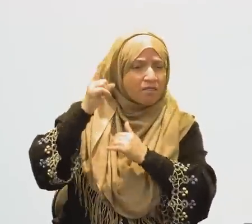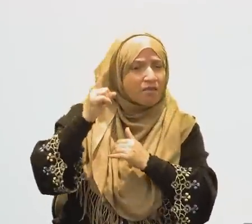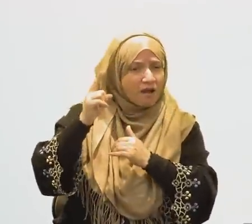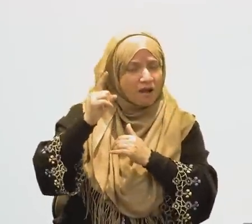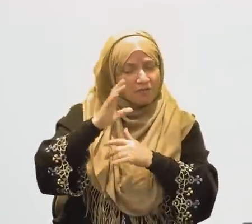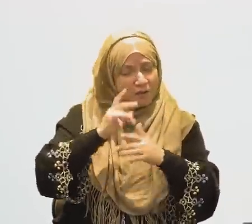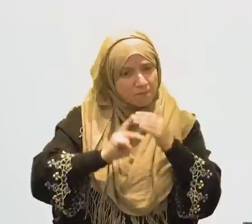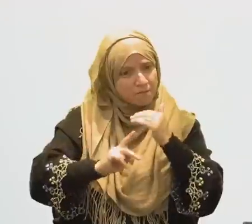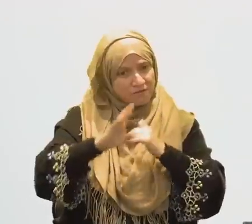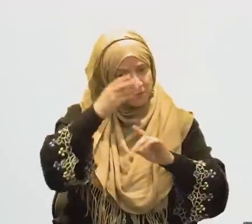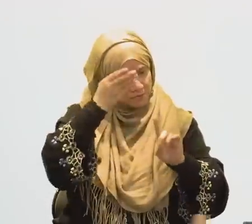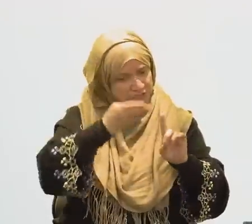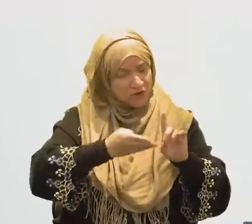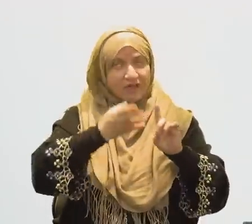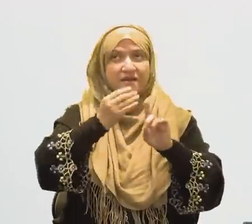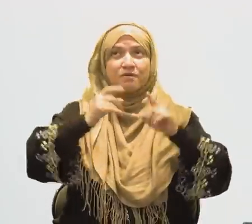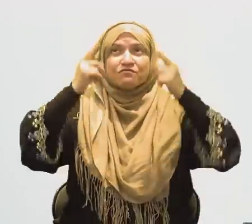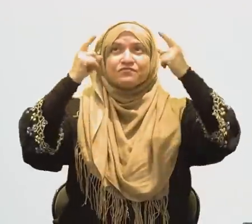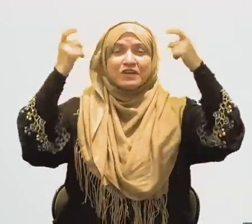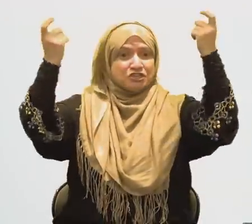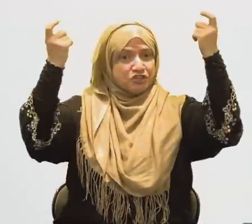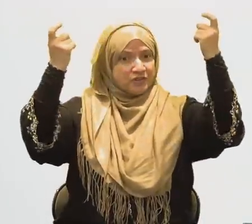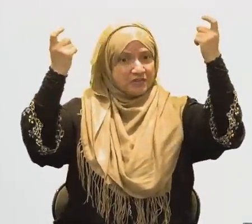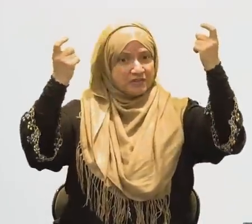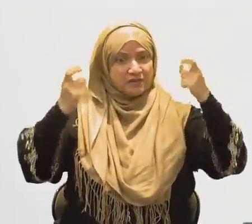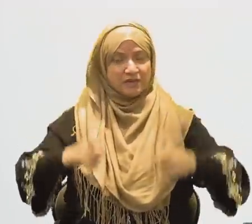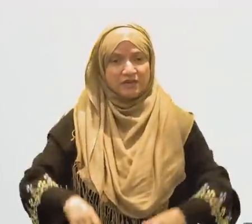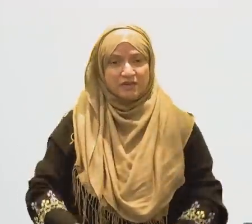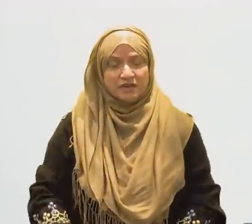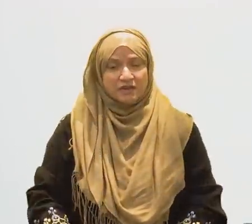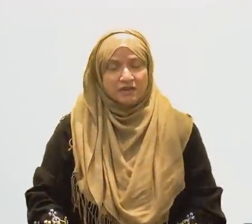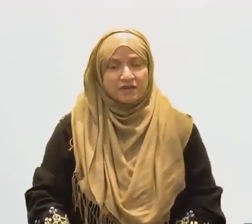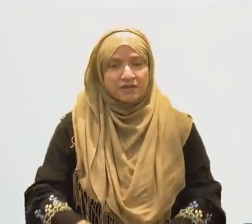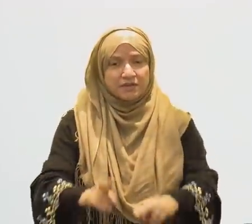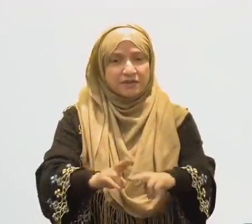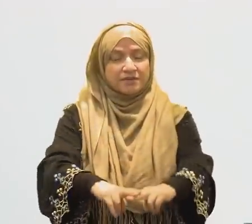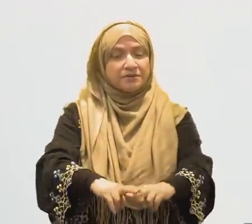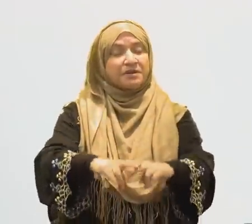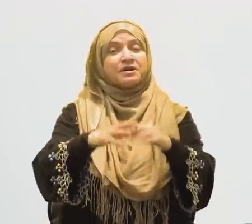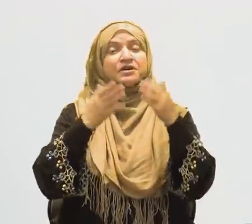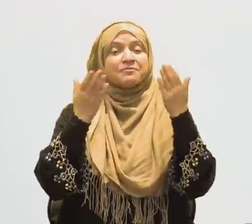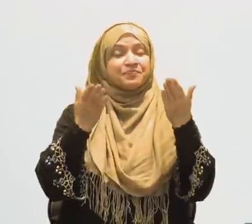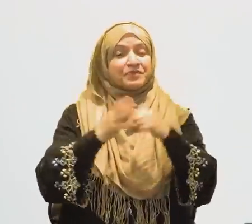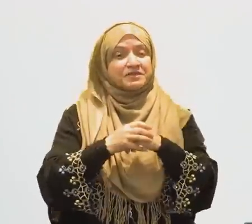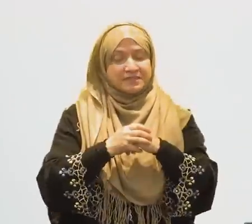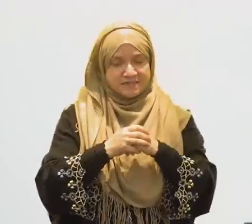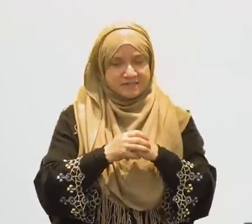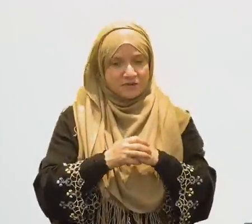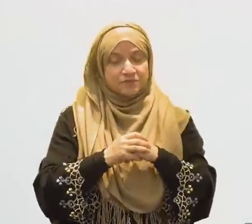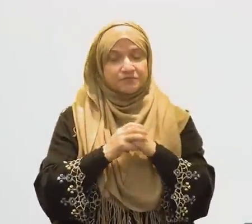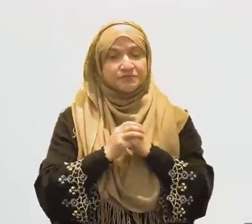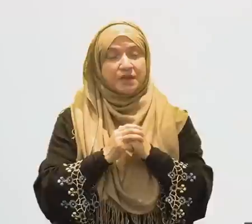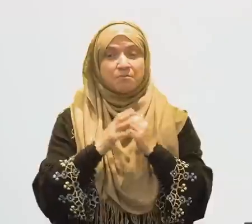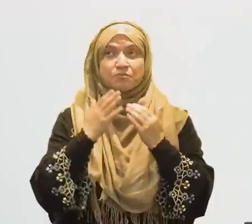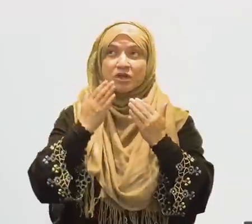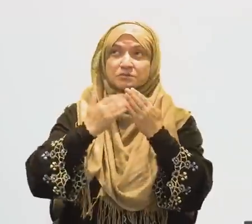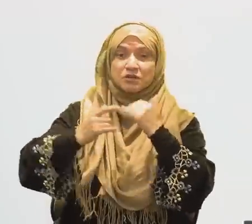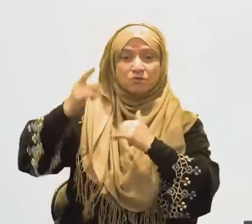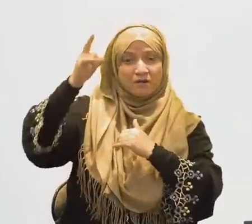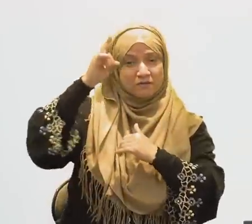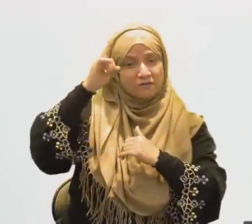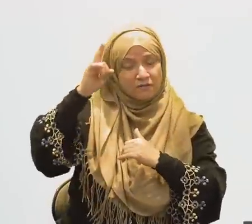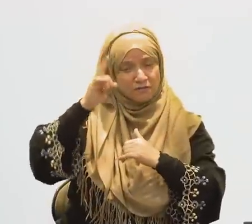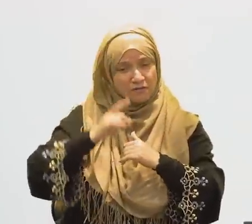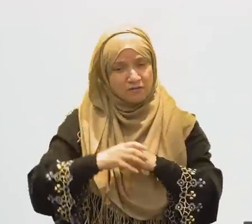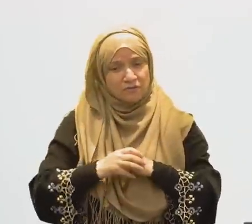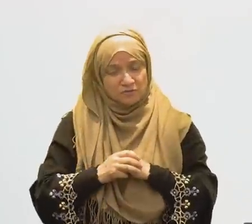We Begin by praising Allah and bearing witness that none has the right to be worshiped or unconditionally obeyed except for him